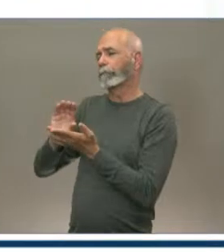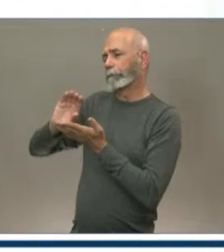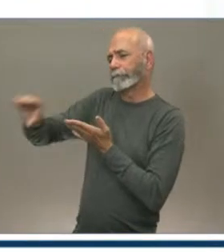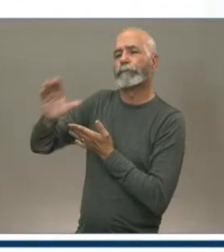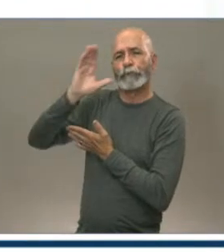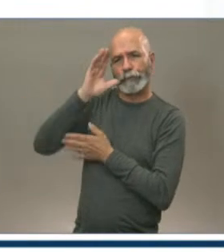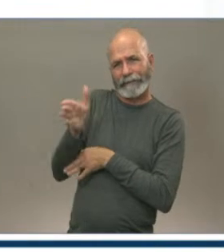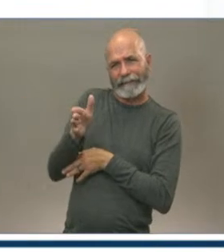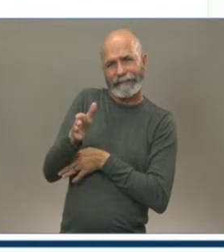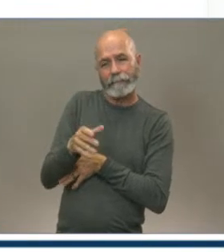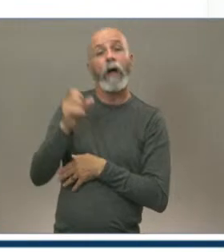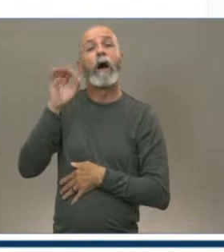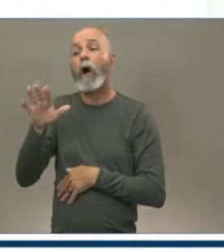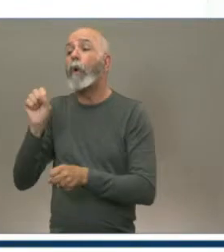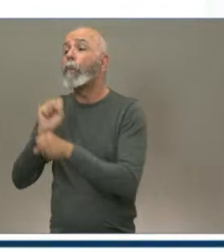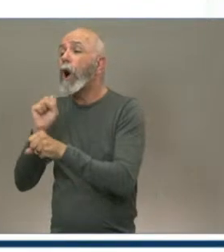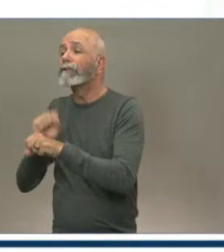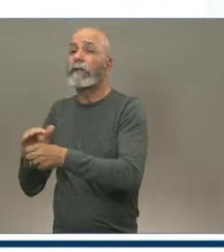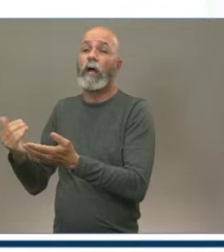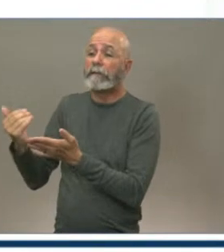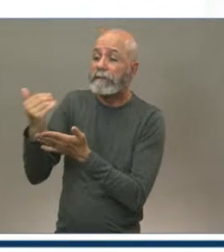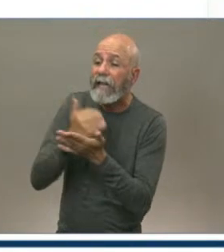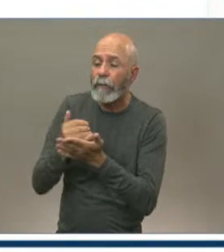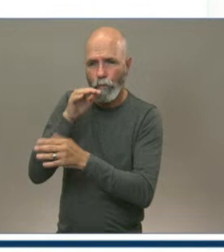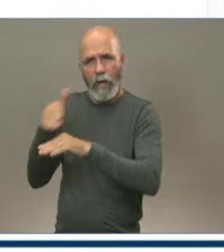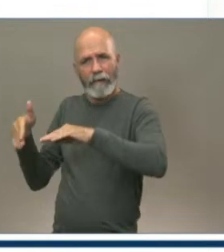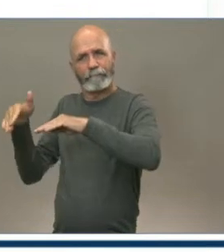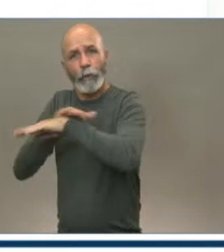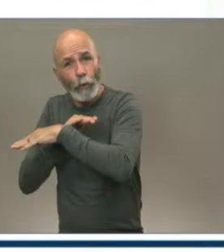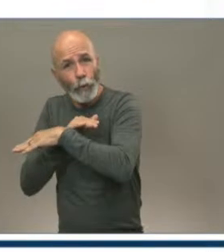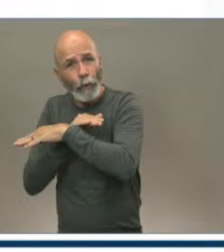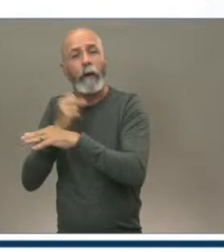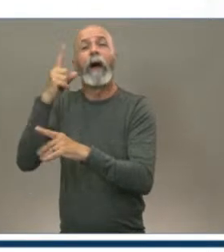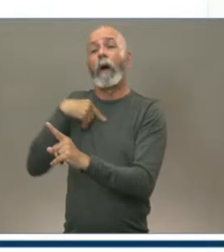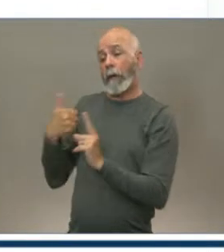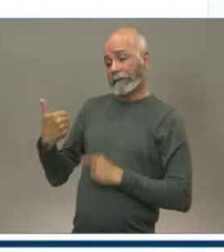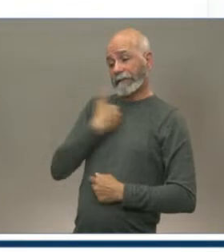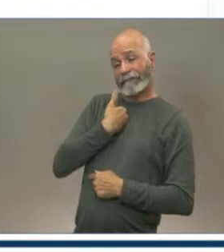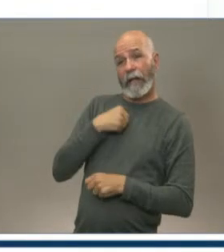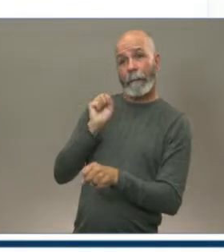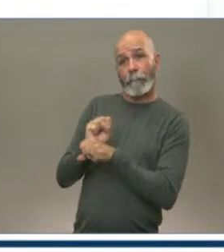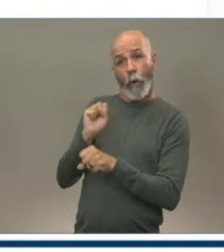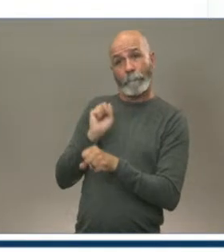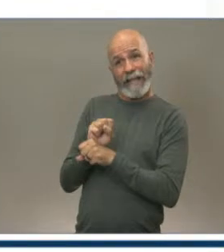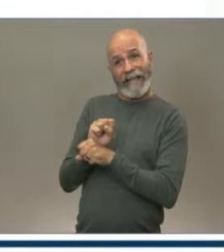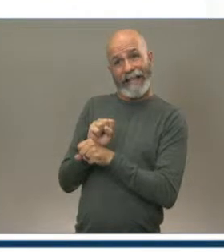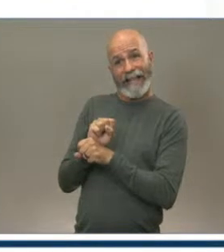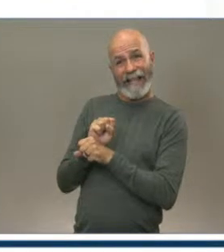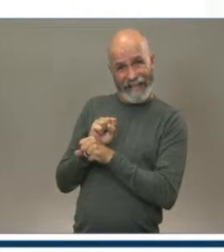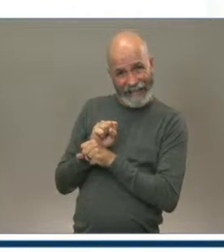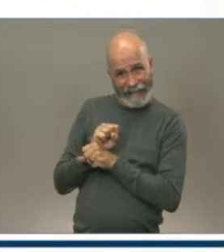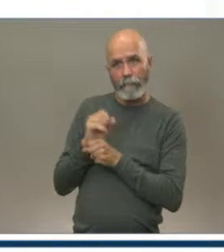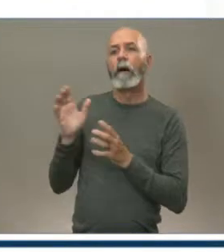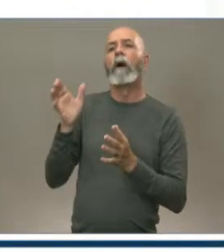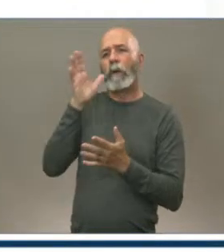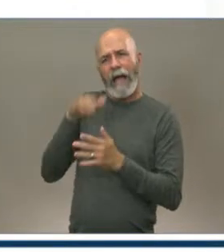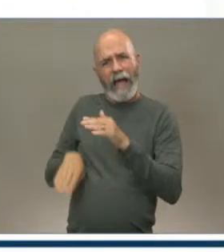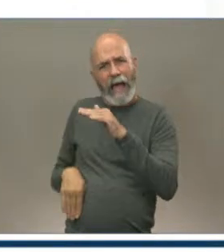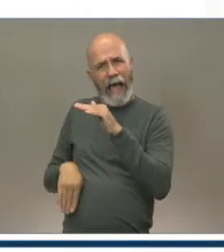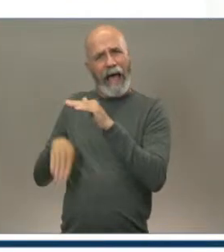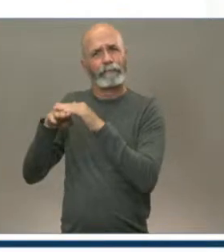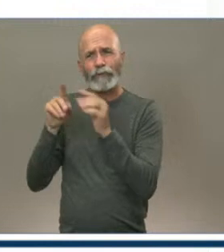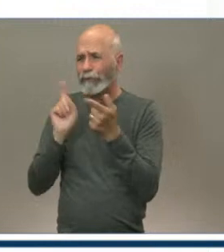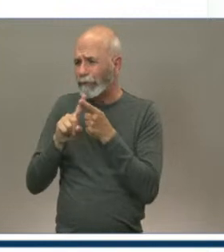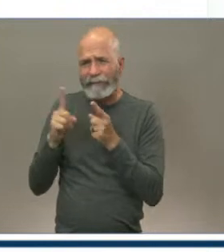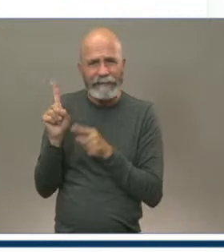of self-employed people, and that's up to a maximum of $20 an hour or $160 per day. The